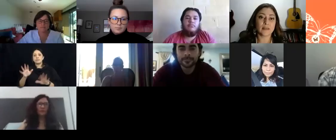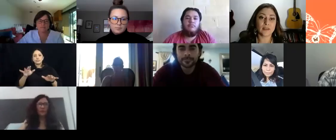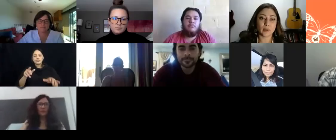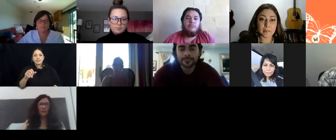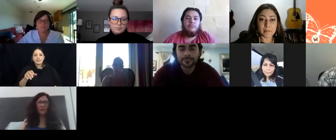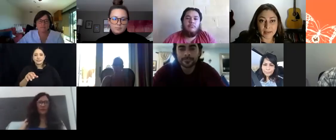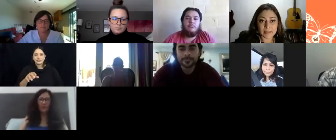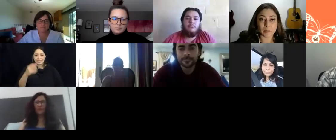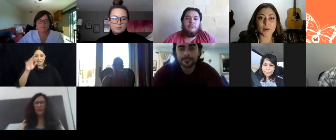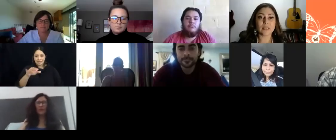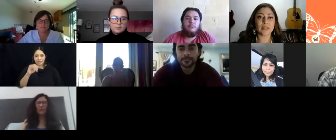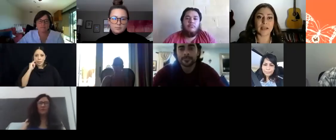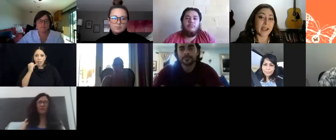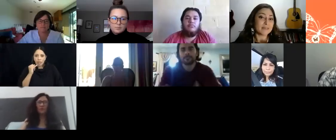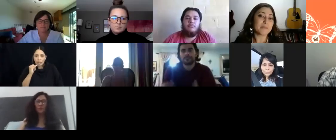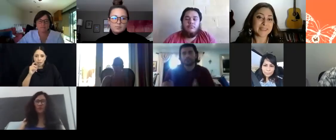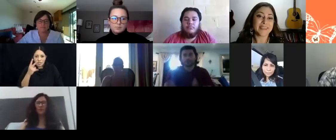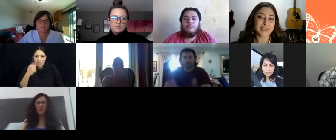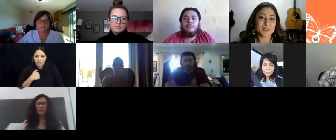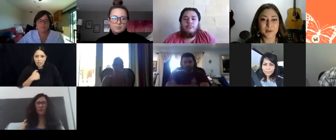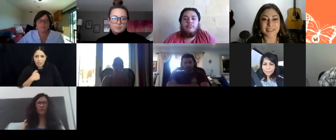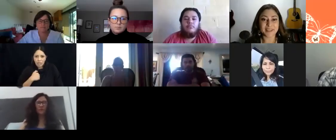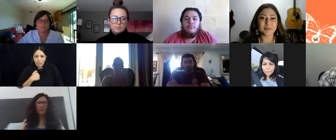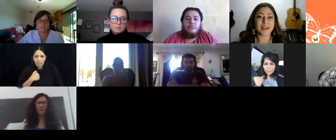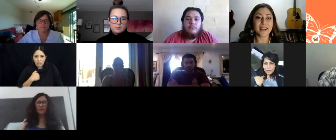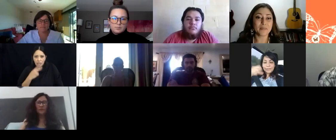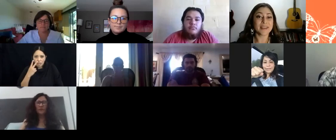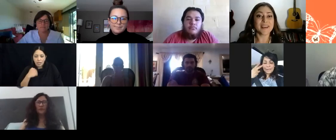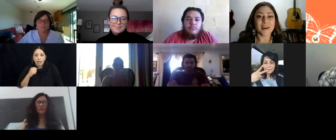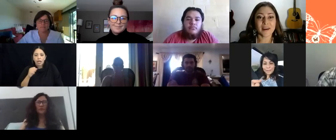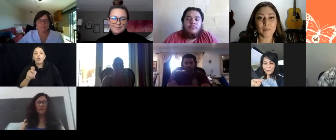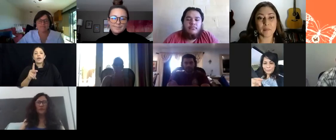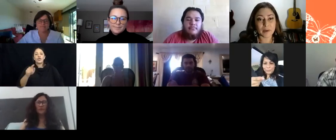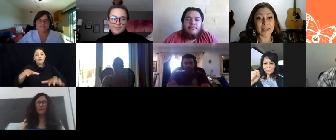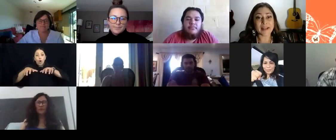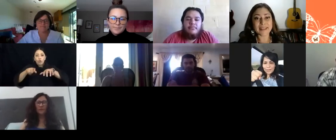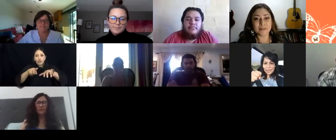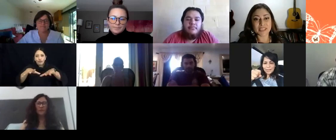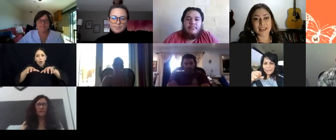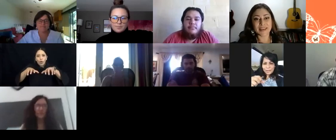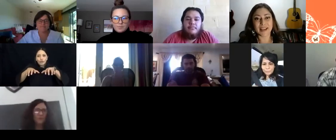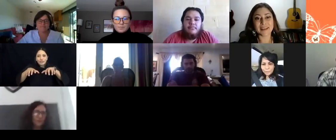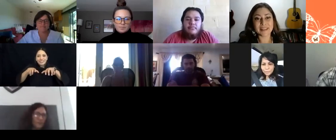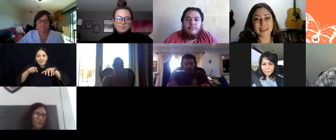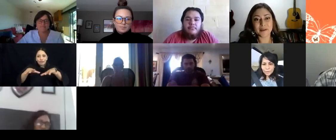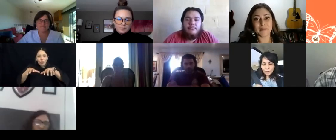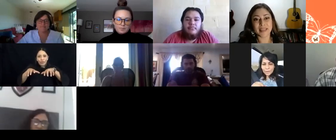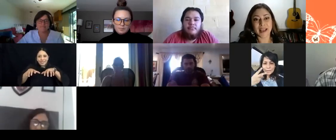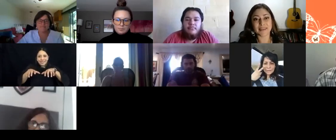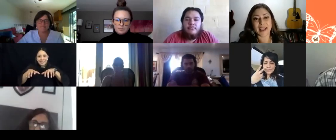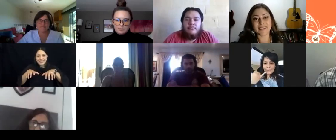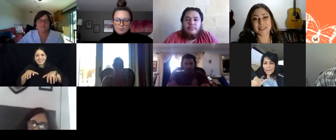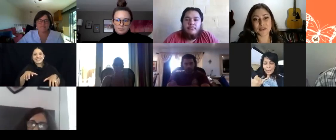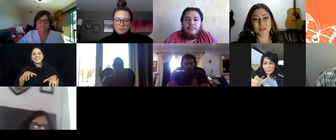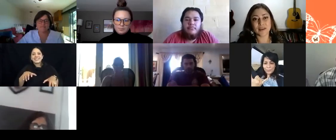obviously, you know, a mixed person. I've done my DNA, so I know exactly what I have, but I claim Chicana. I claim